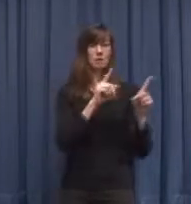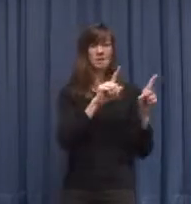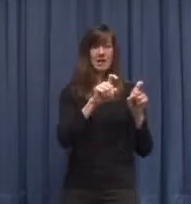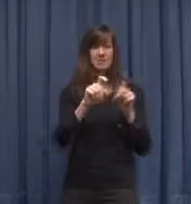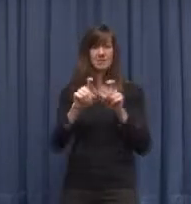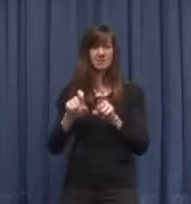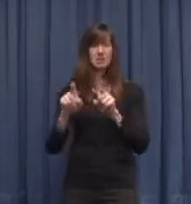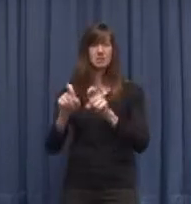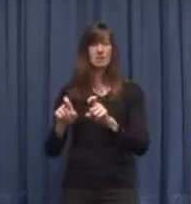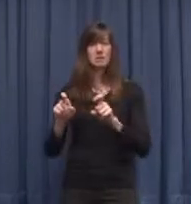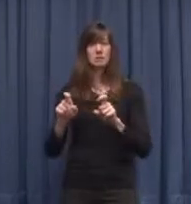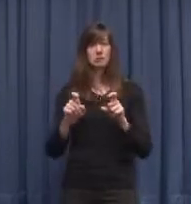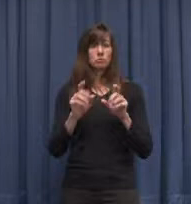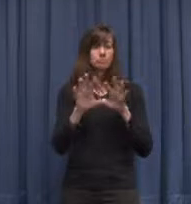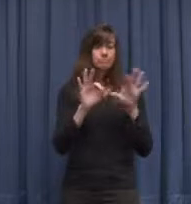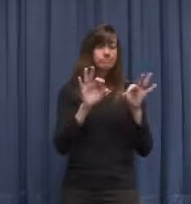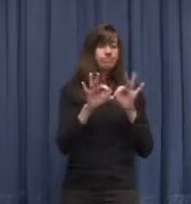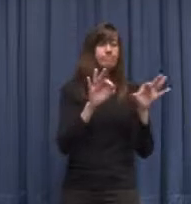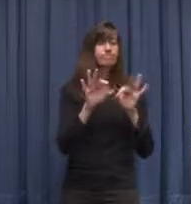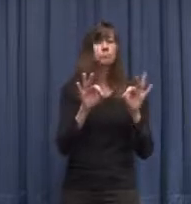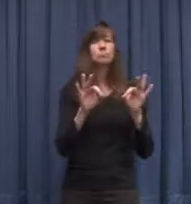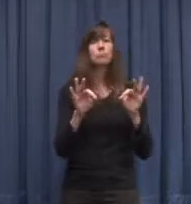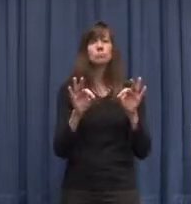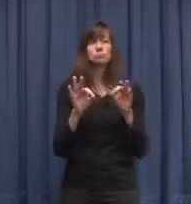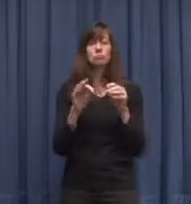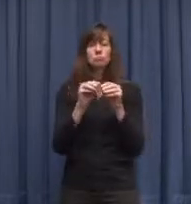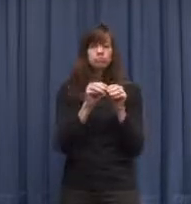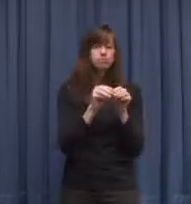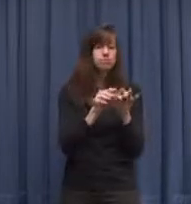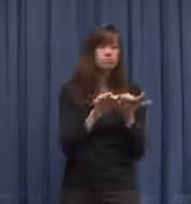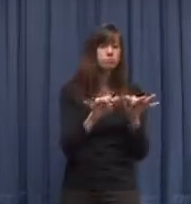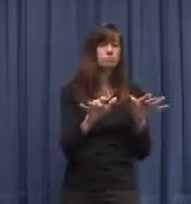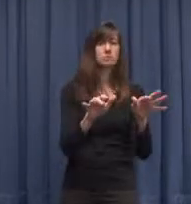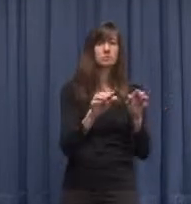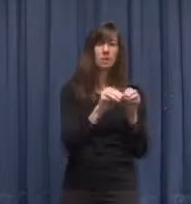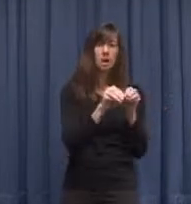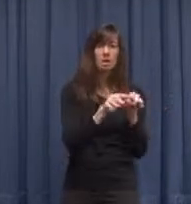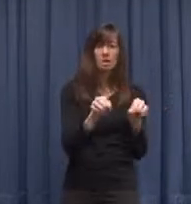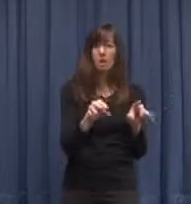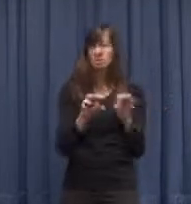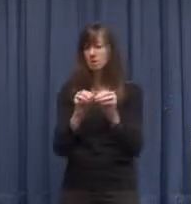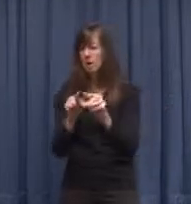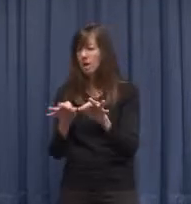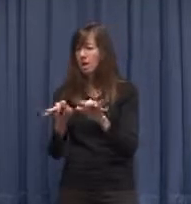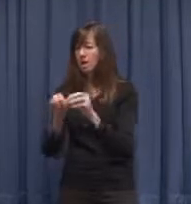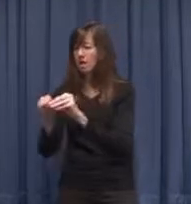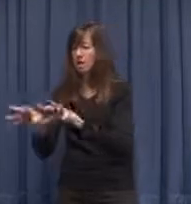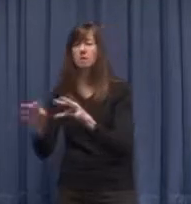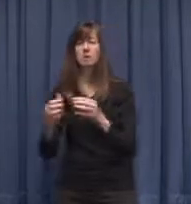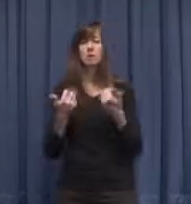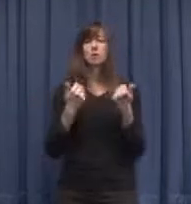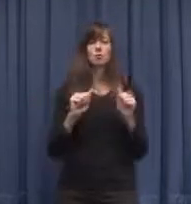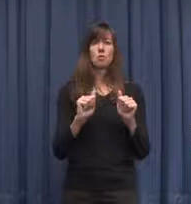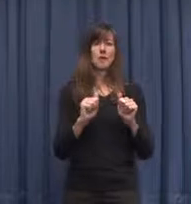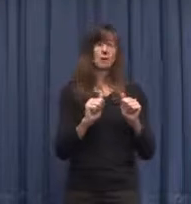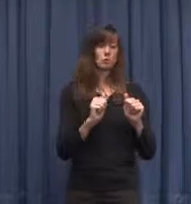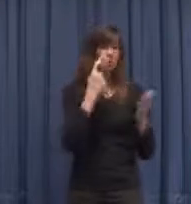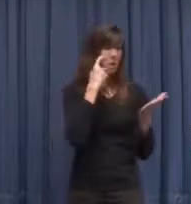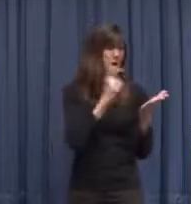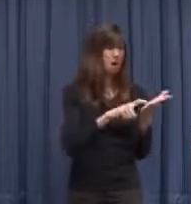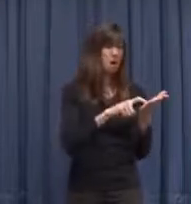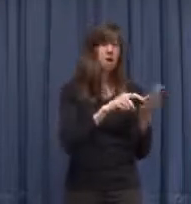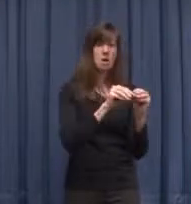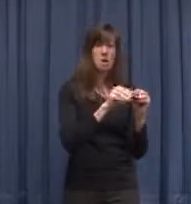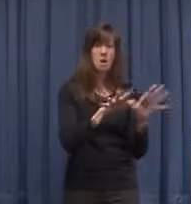find any burgeoning or emerging clusters, to quickly contact trace them and to try to contain them. That